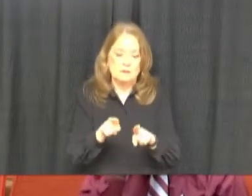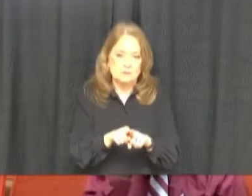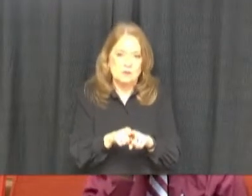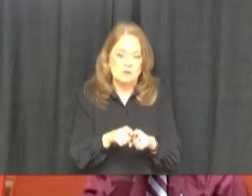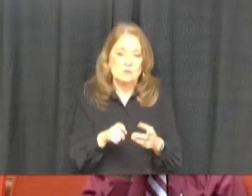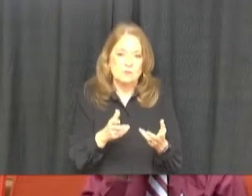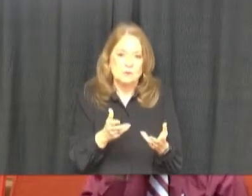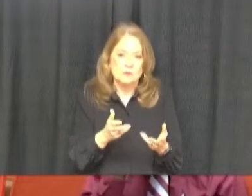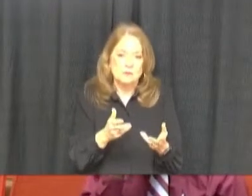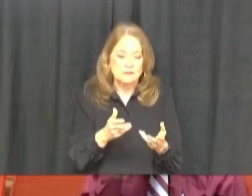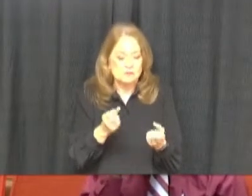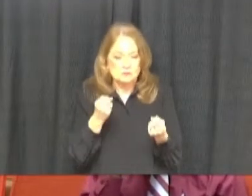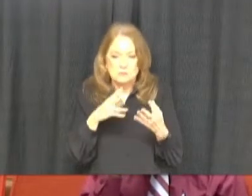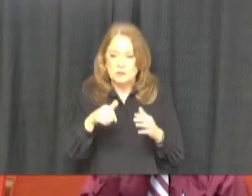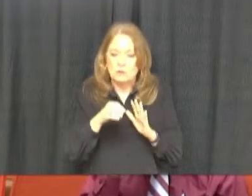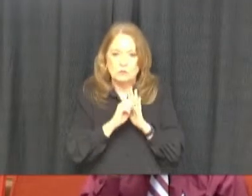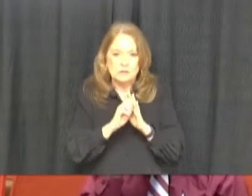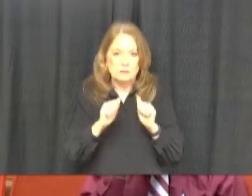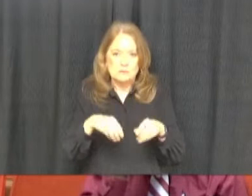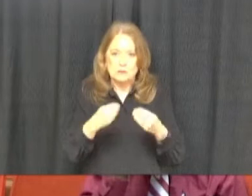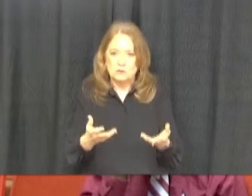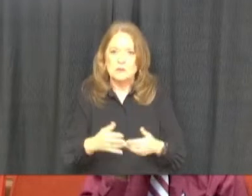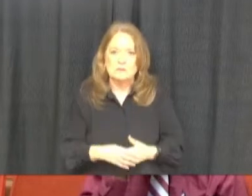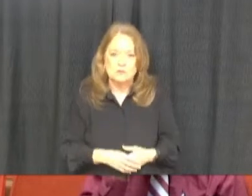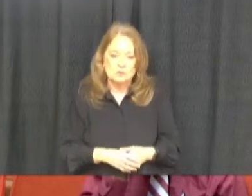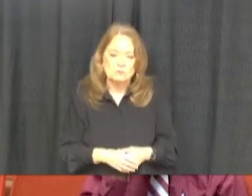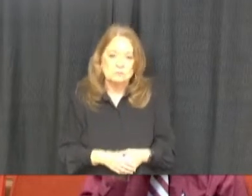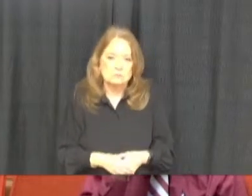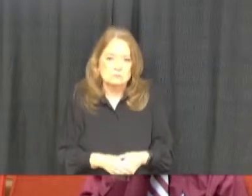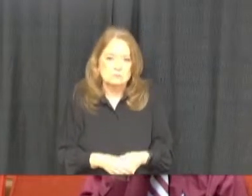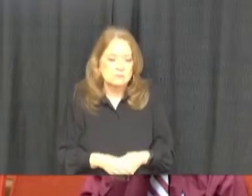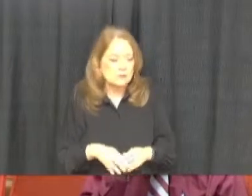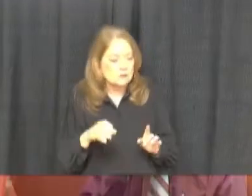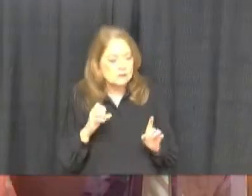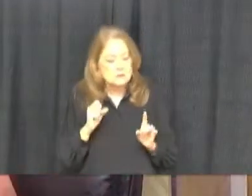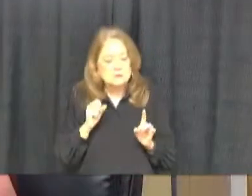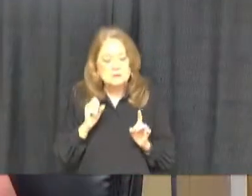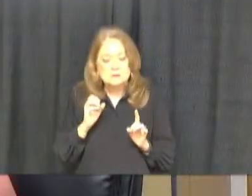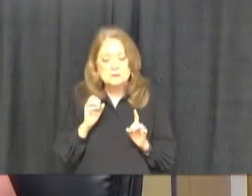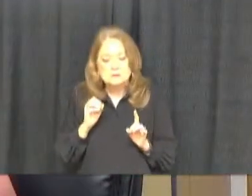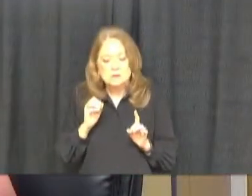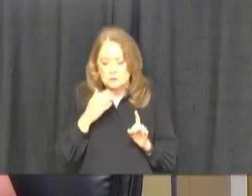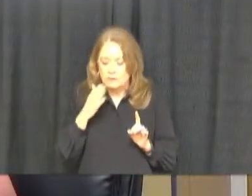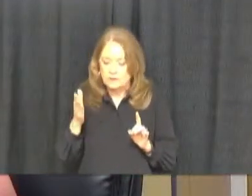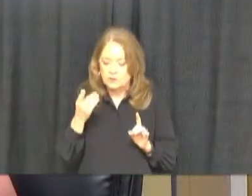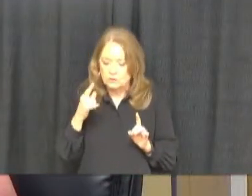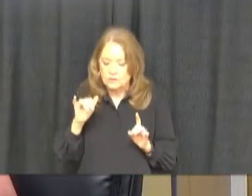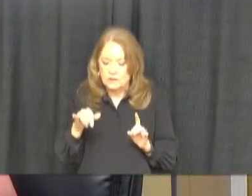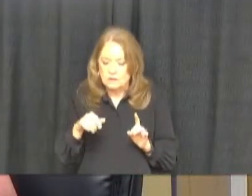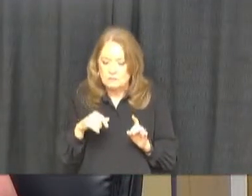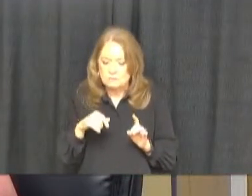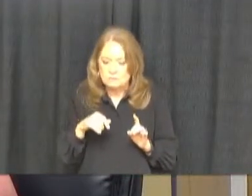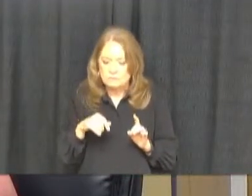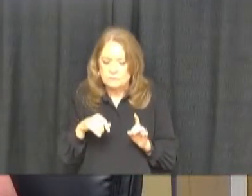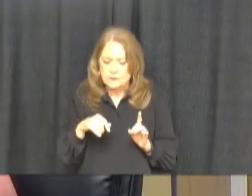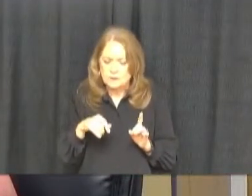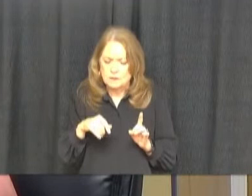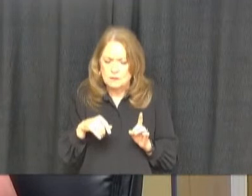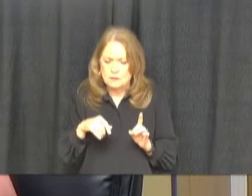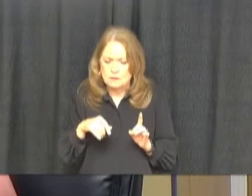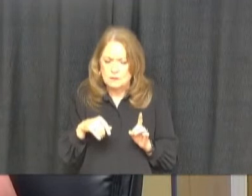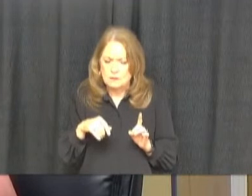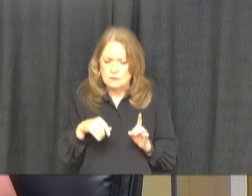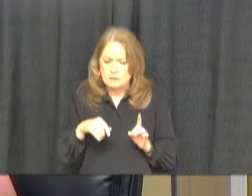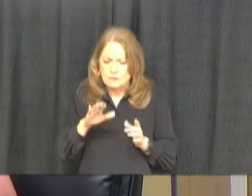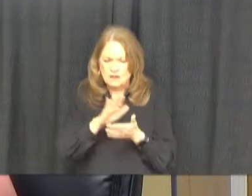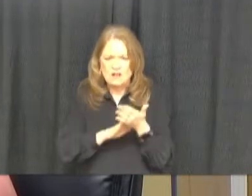To a lot of other examples that I can give you. Okay, so thank you for that. College